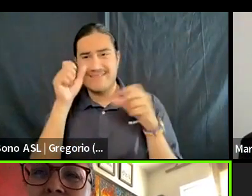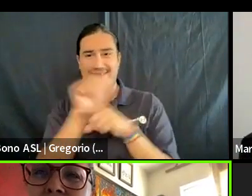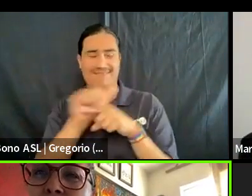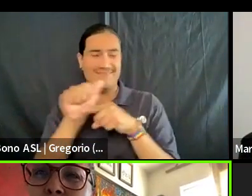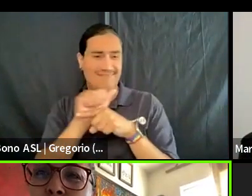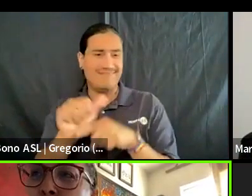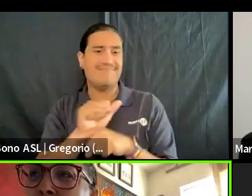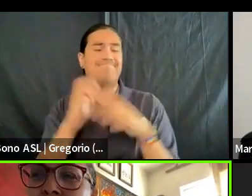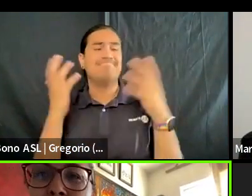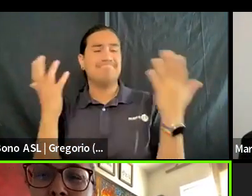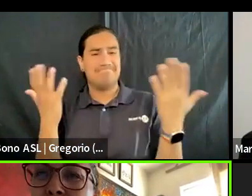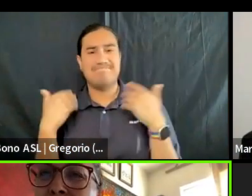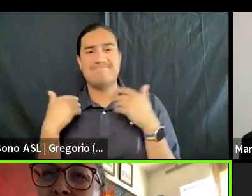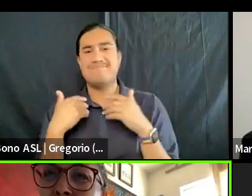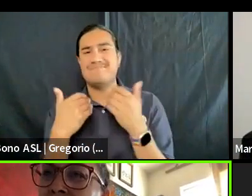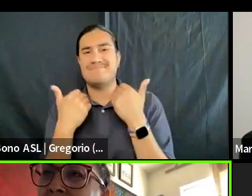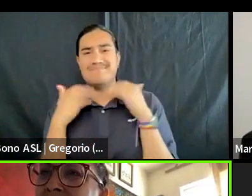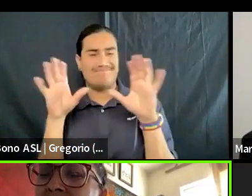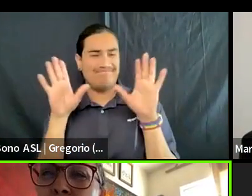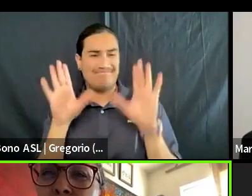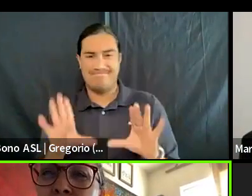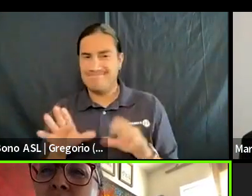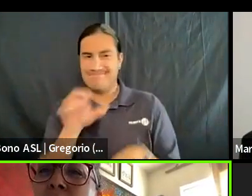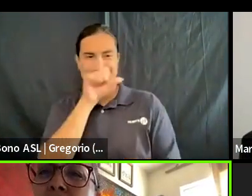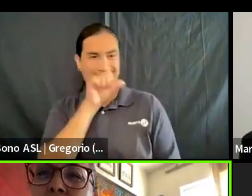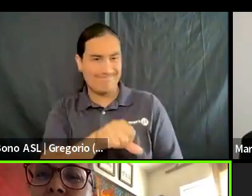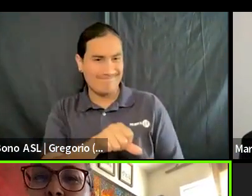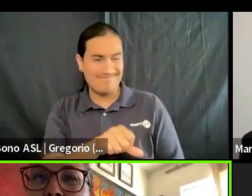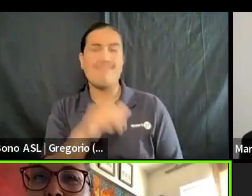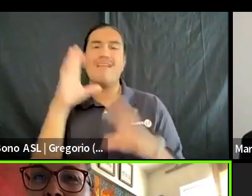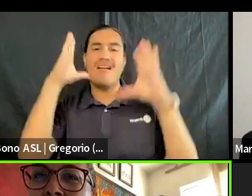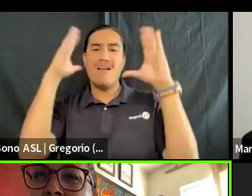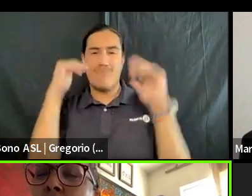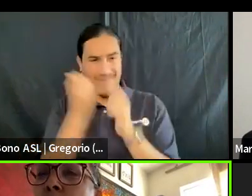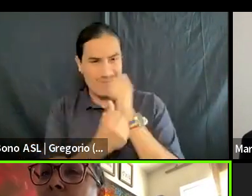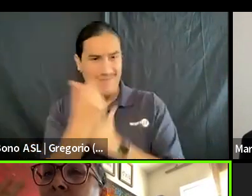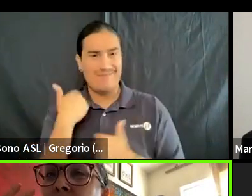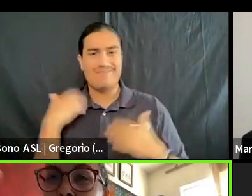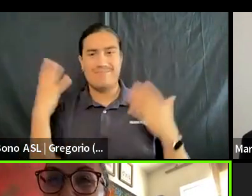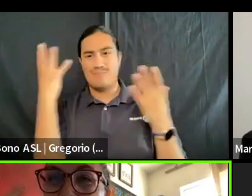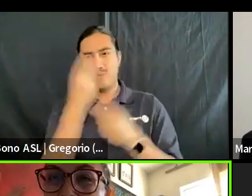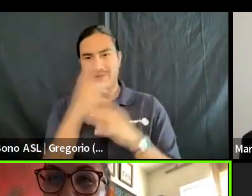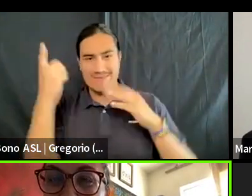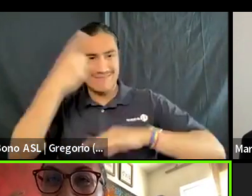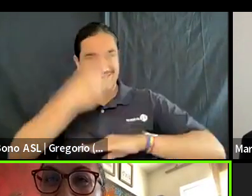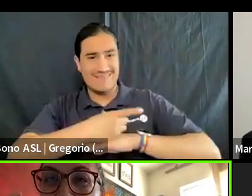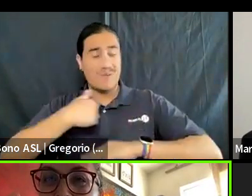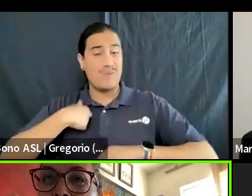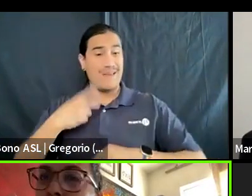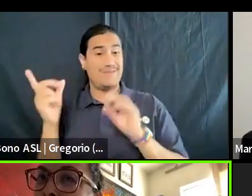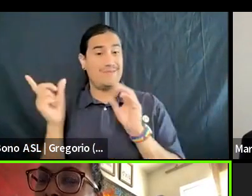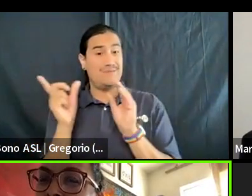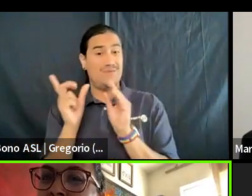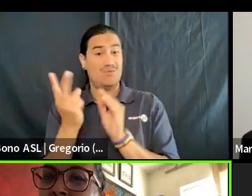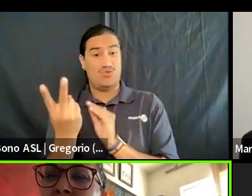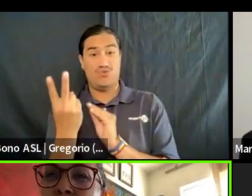exercise. I absolutely loved it. I hope everyone has a beautiful day. We have 2 more sessions